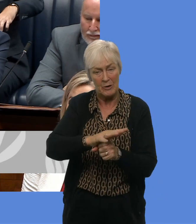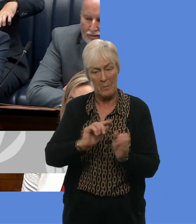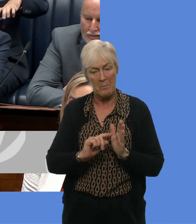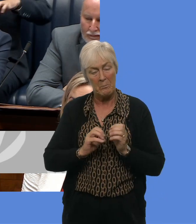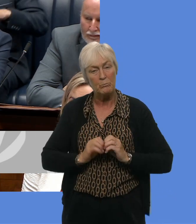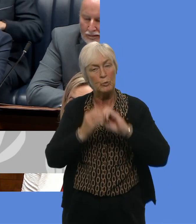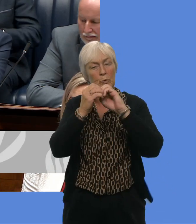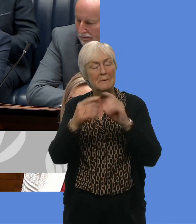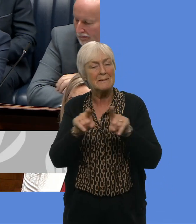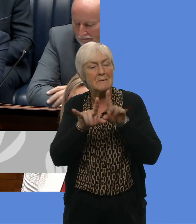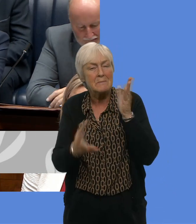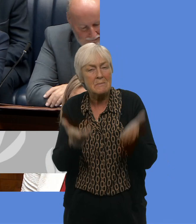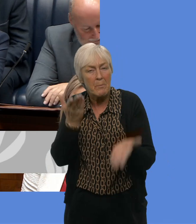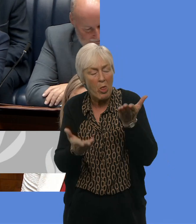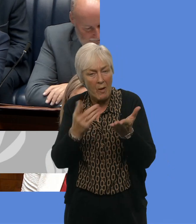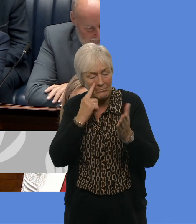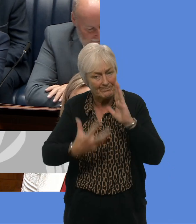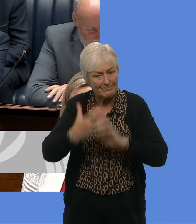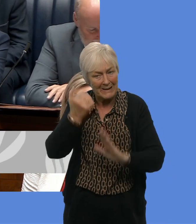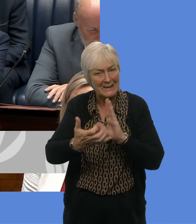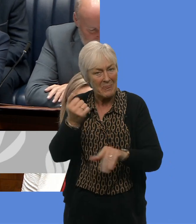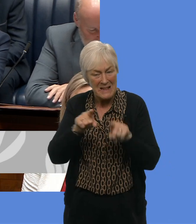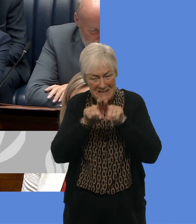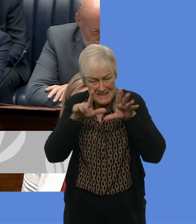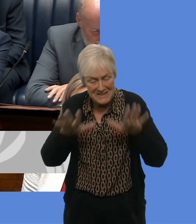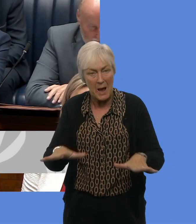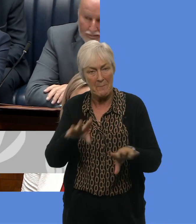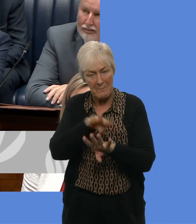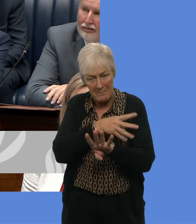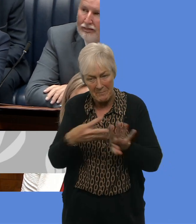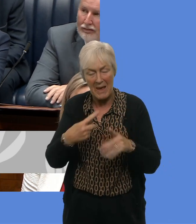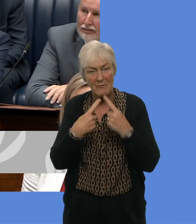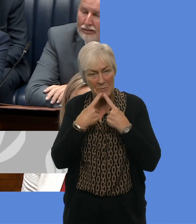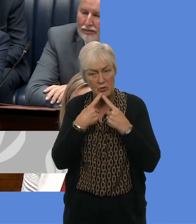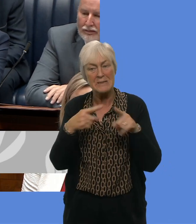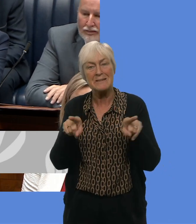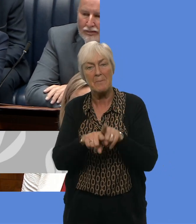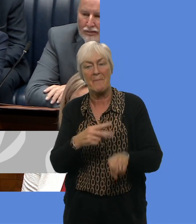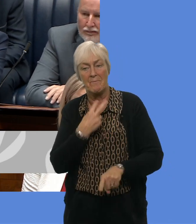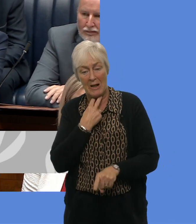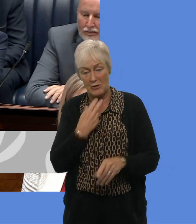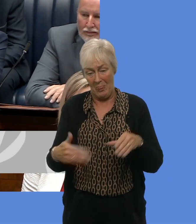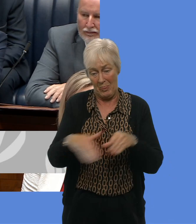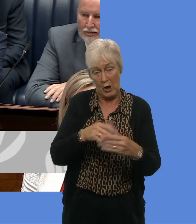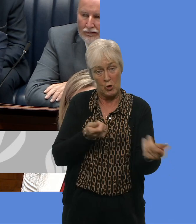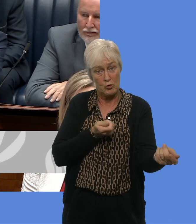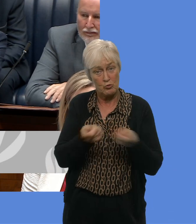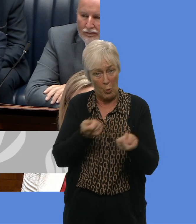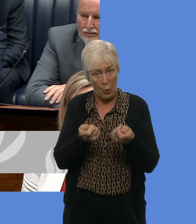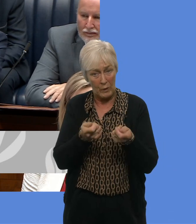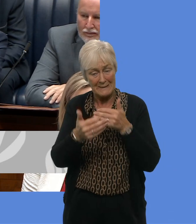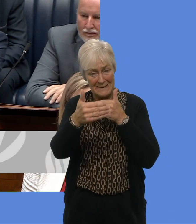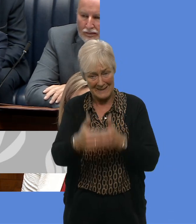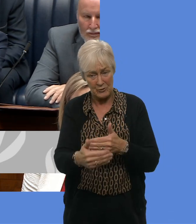produced similar findings and highlighted many of the same failings for the controlled sector, which the Independent Review